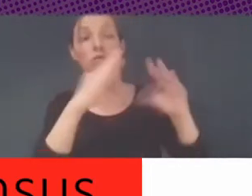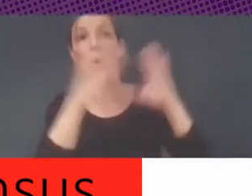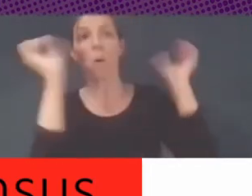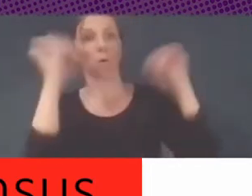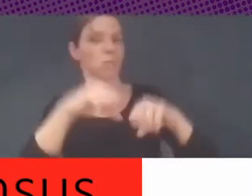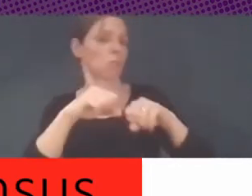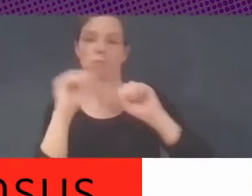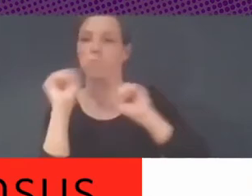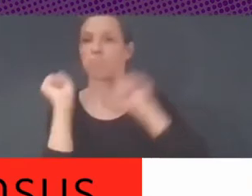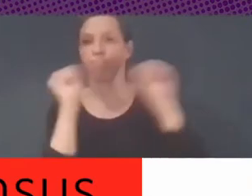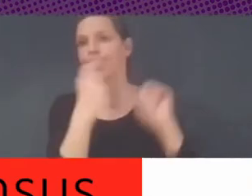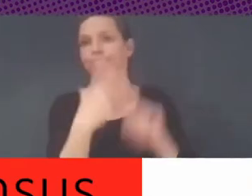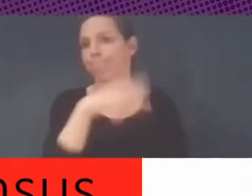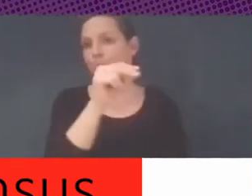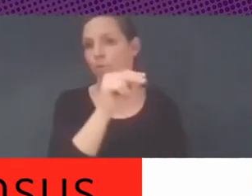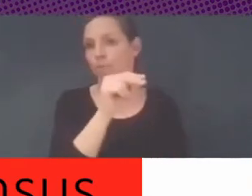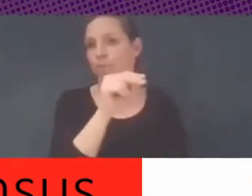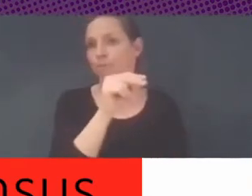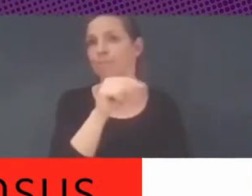this push for